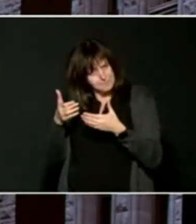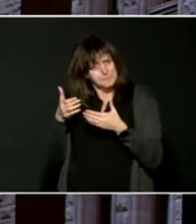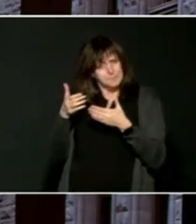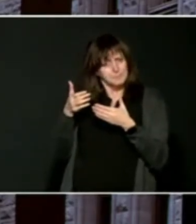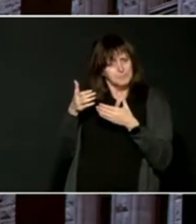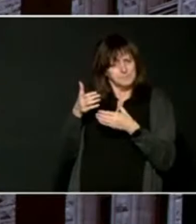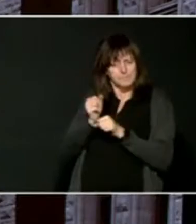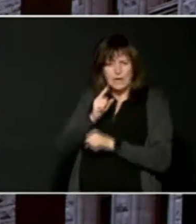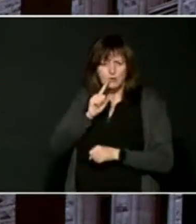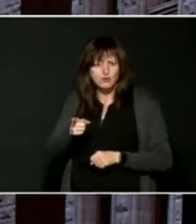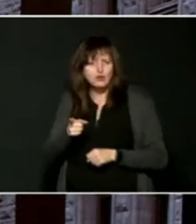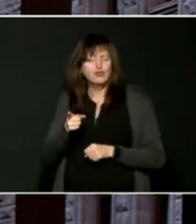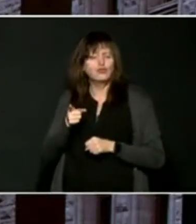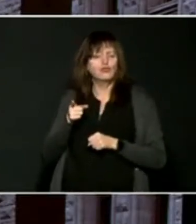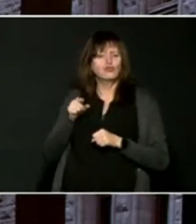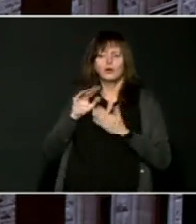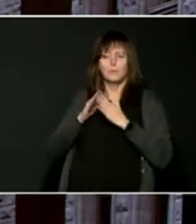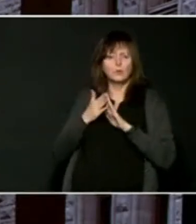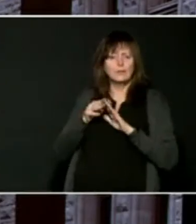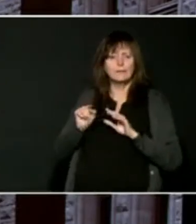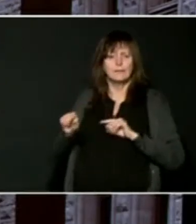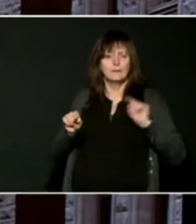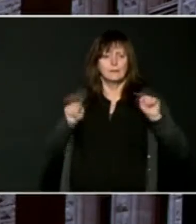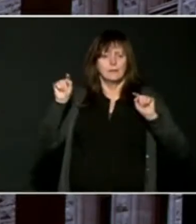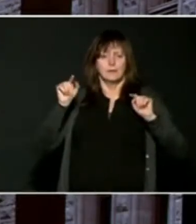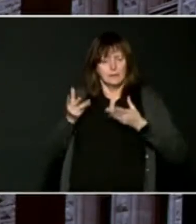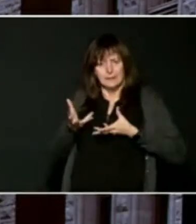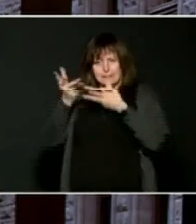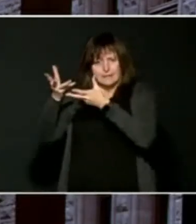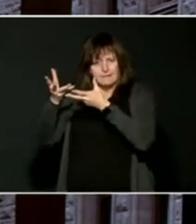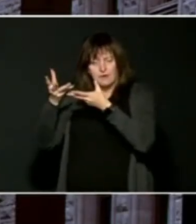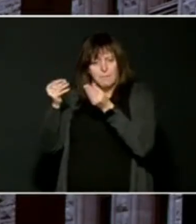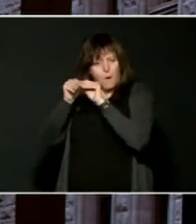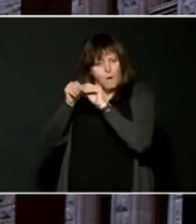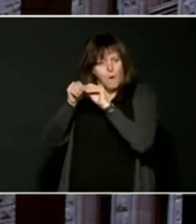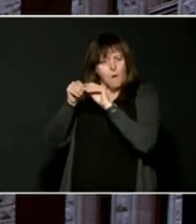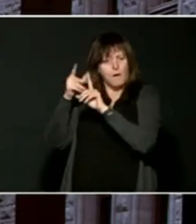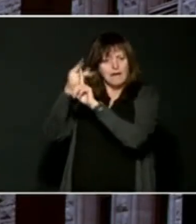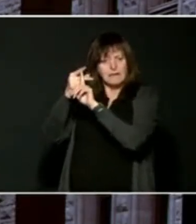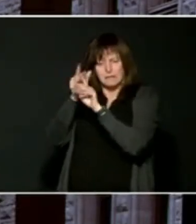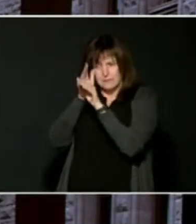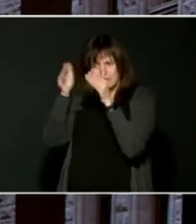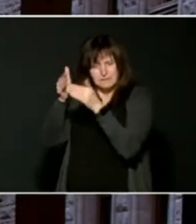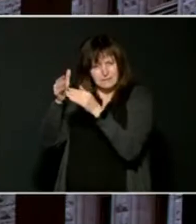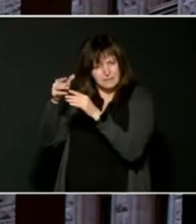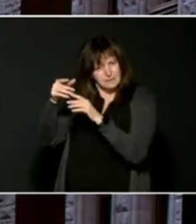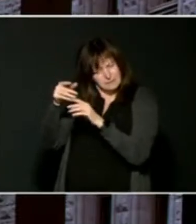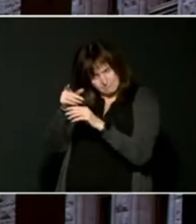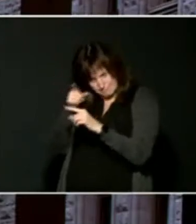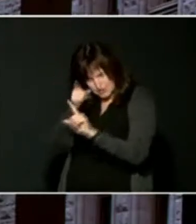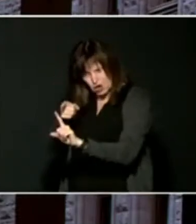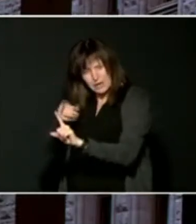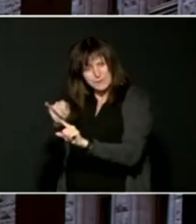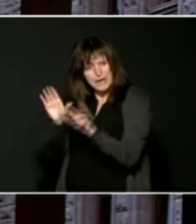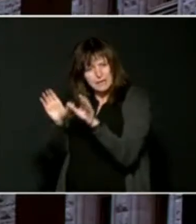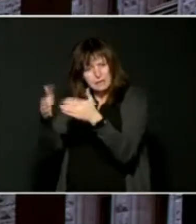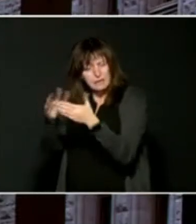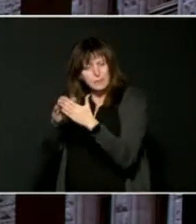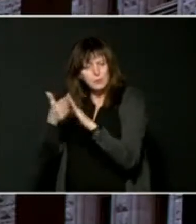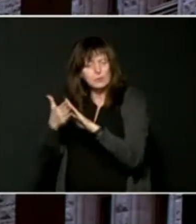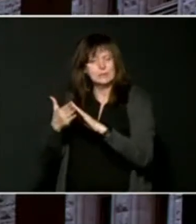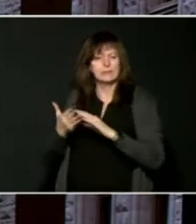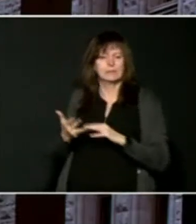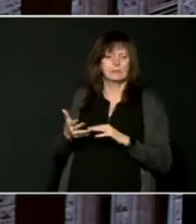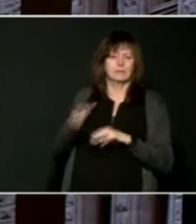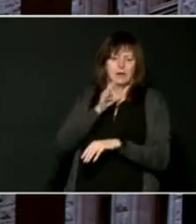our jurisdictions, we give them extra vaccine to try to address target populations. Mobile clinics are being established that are going into